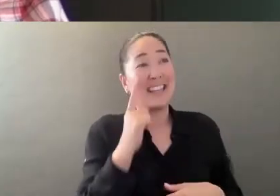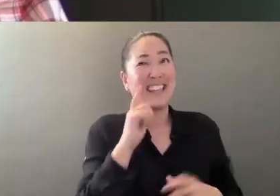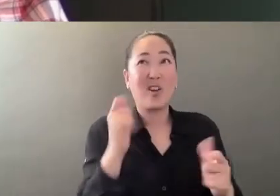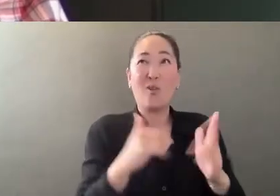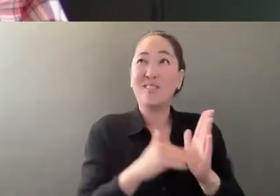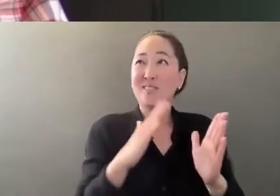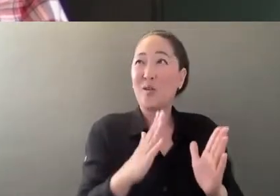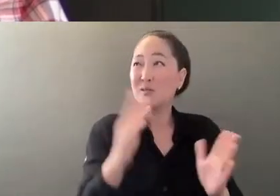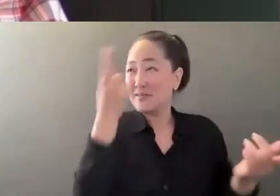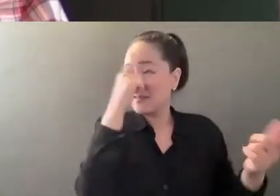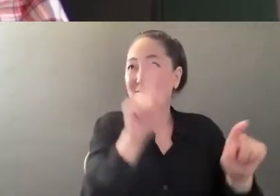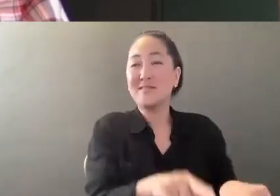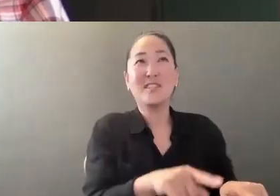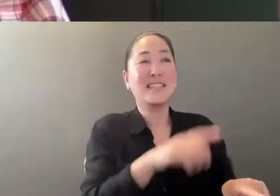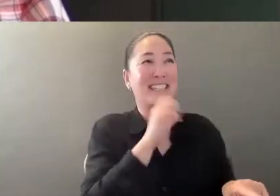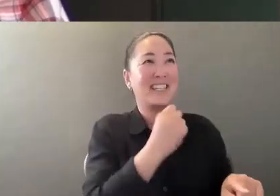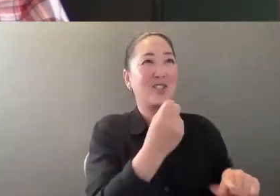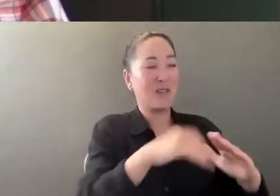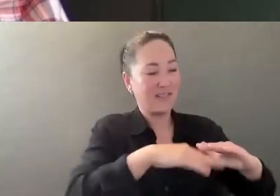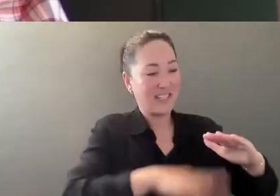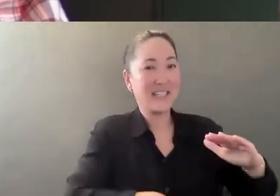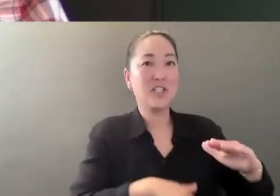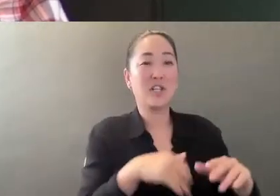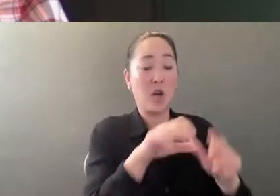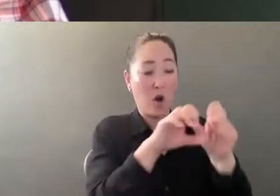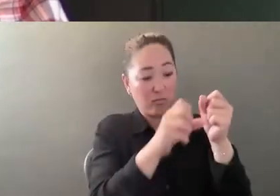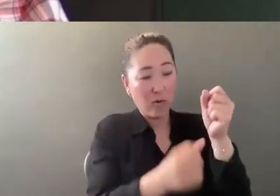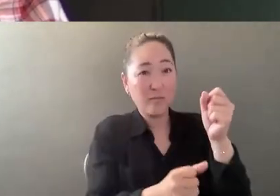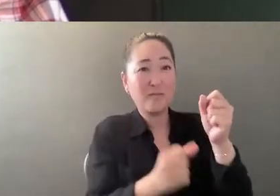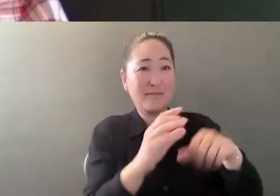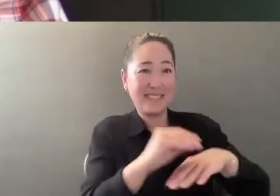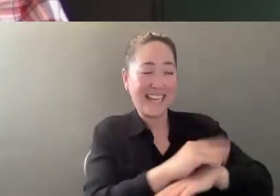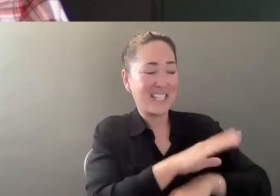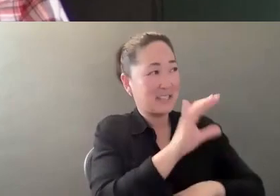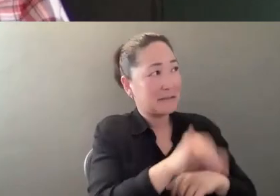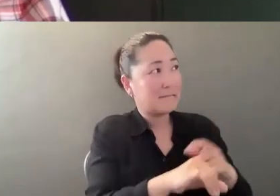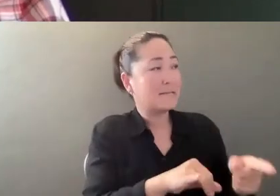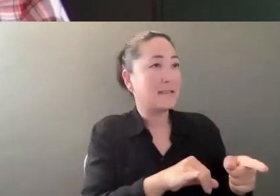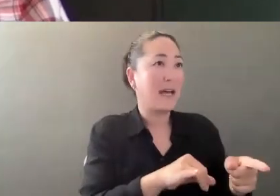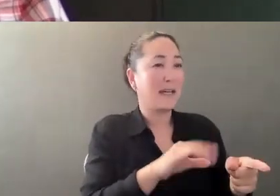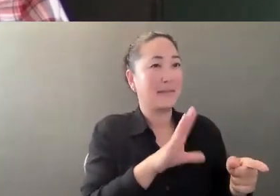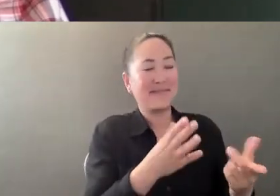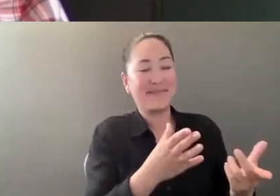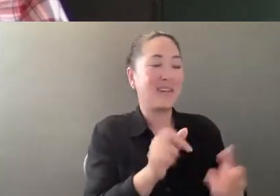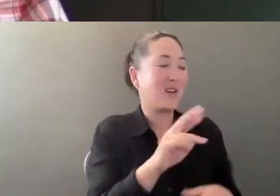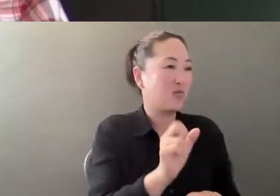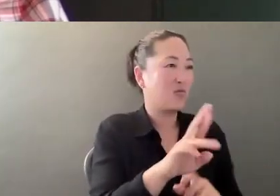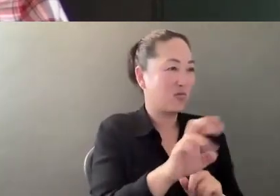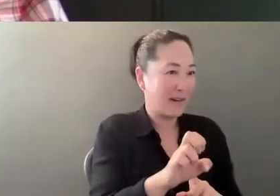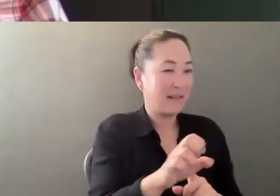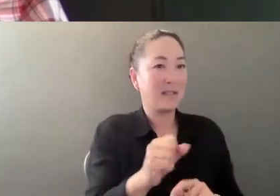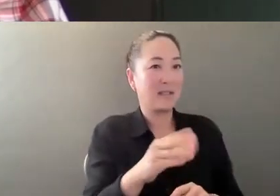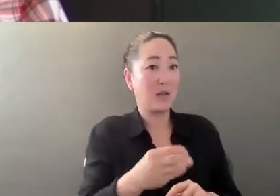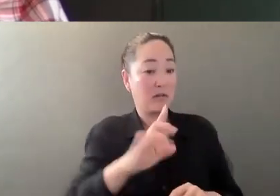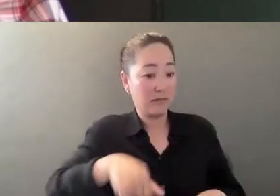12, the risk of colon cancer is so rare, it's probably not justified to do regular screening every year with colonoscopy unless there are